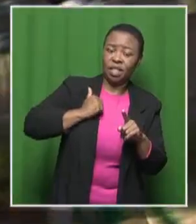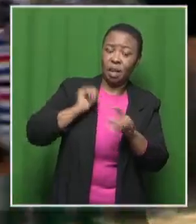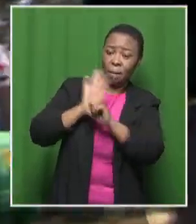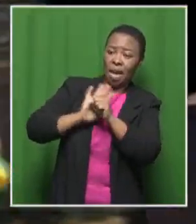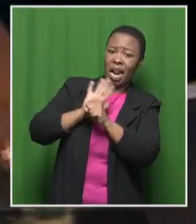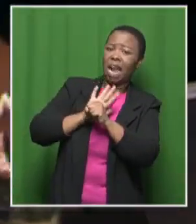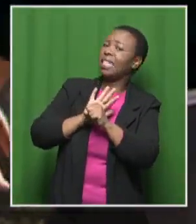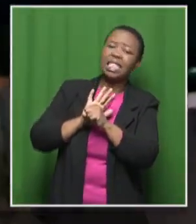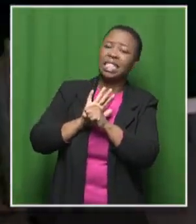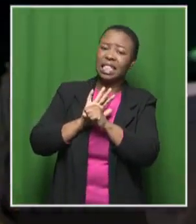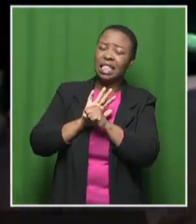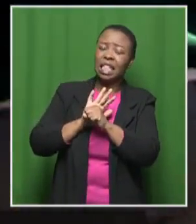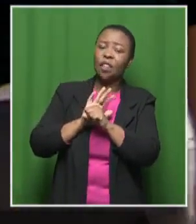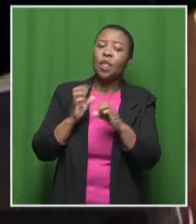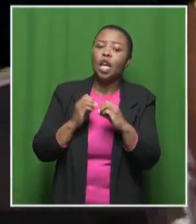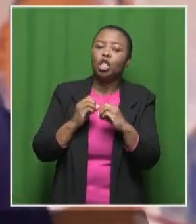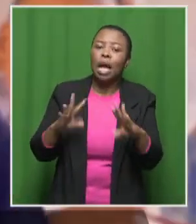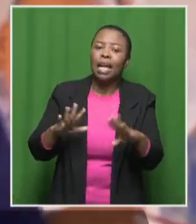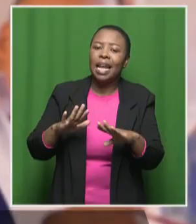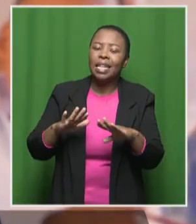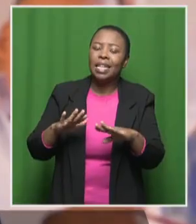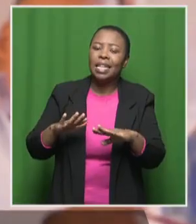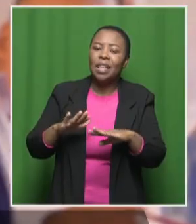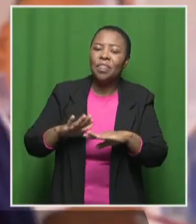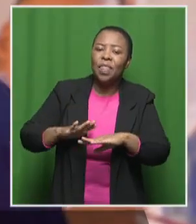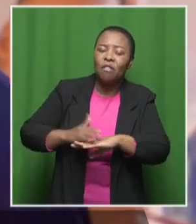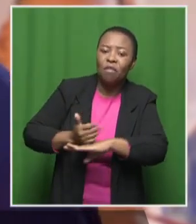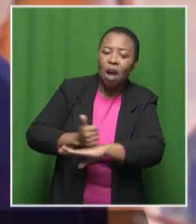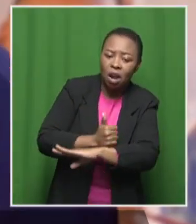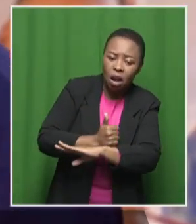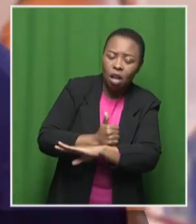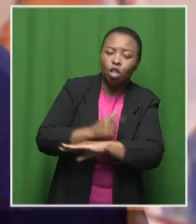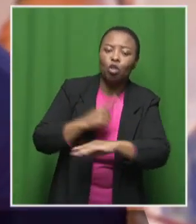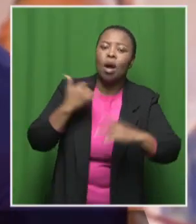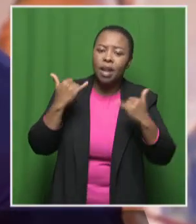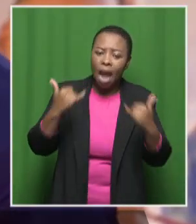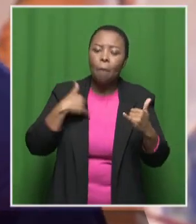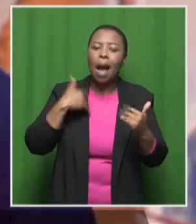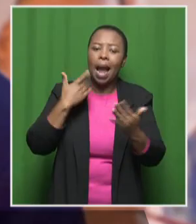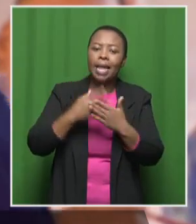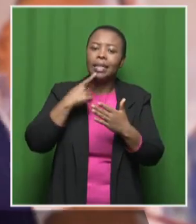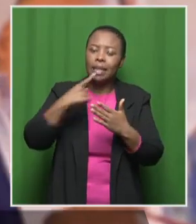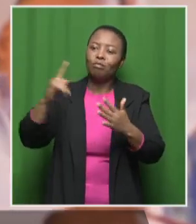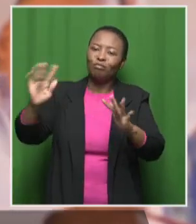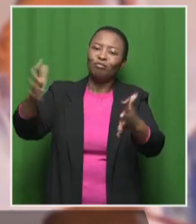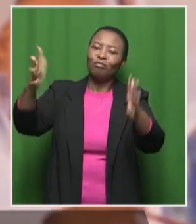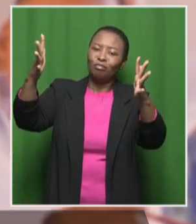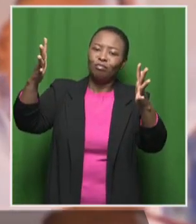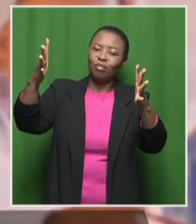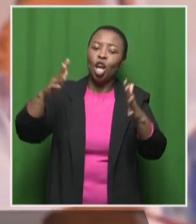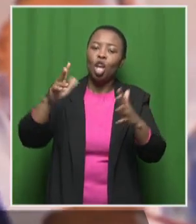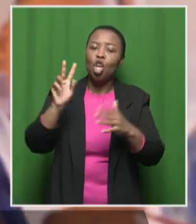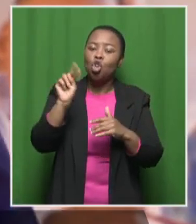below. And really now, I know now I can put my thumb on Newclare Primary,